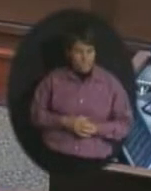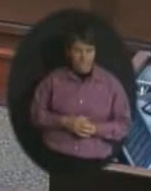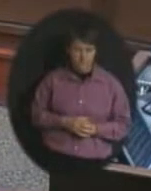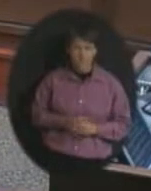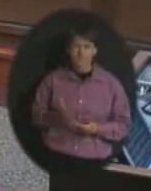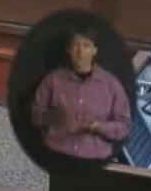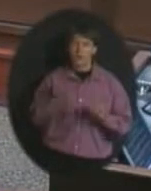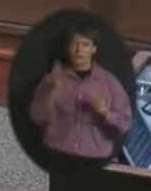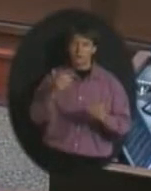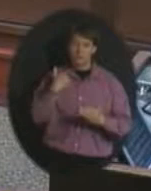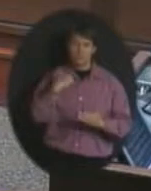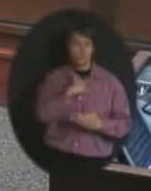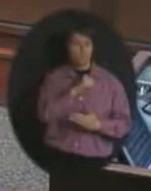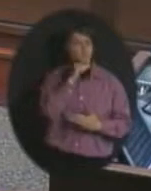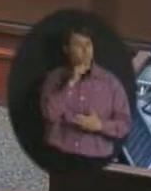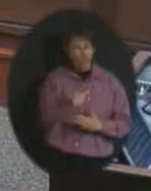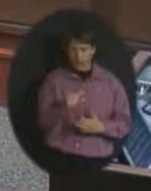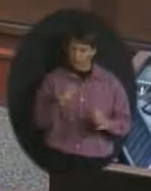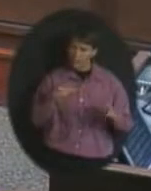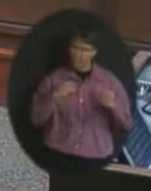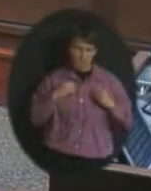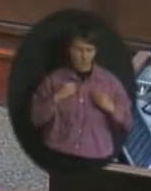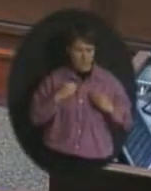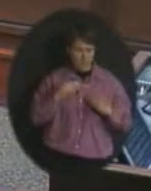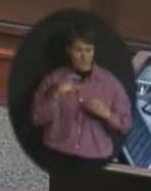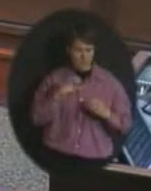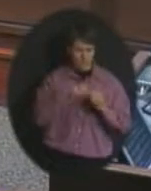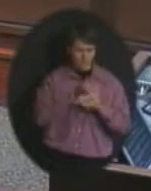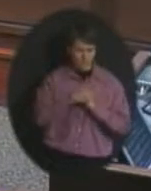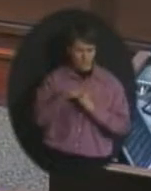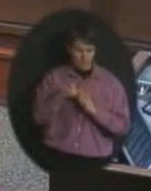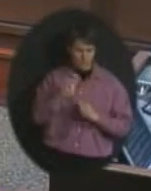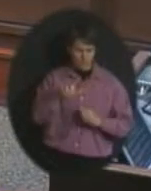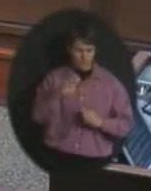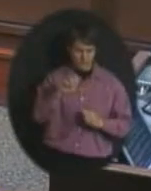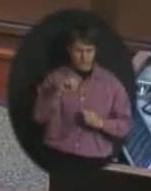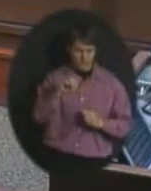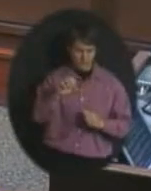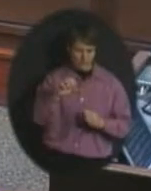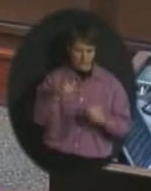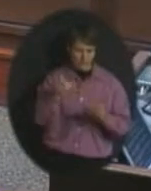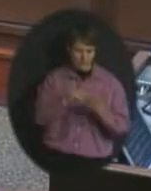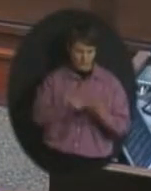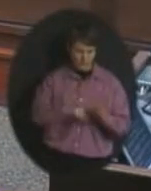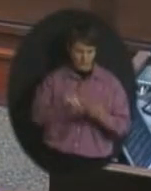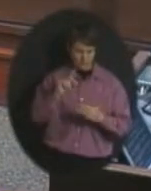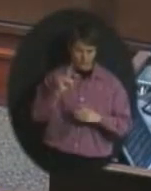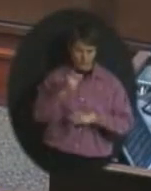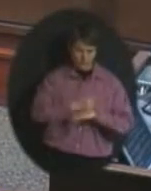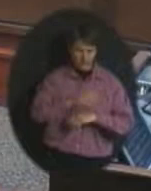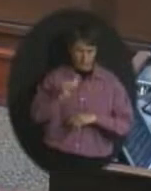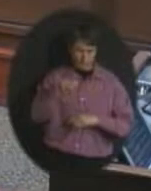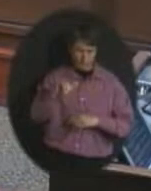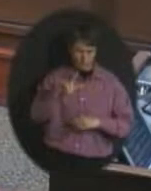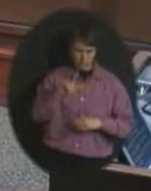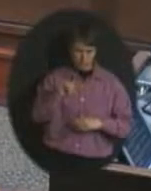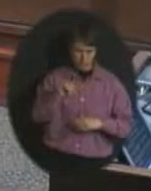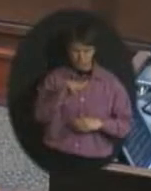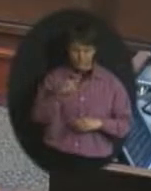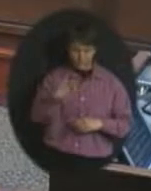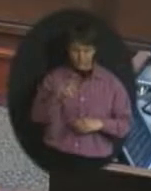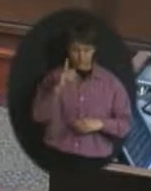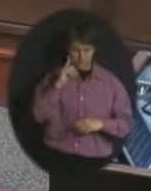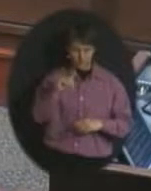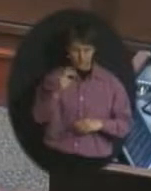I move that we not accept the commercial real estate sales contract dated April 26, 2013 for the sale of the Mill